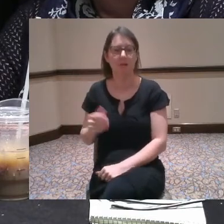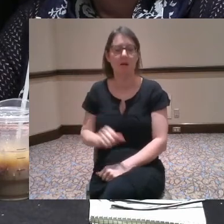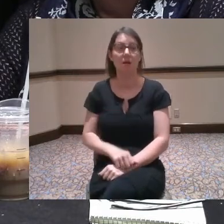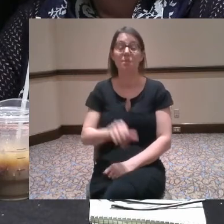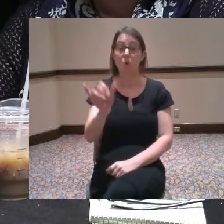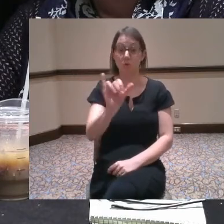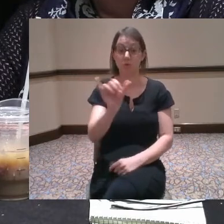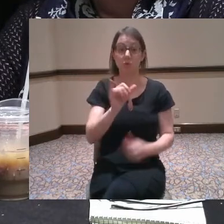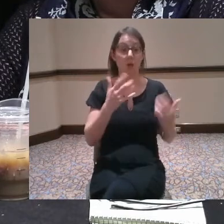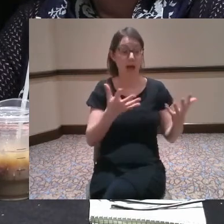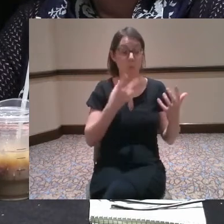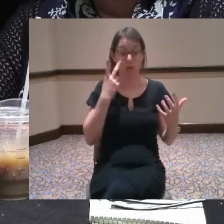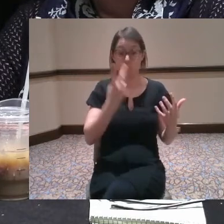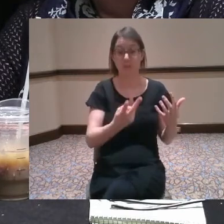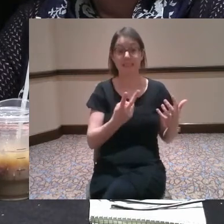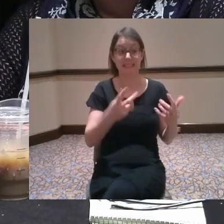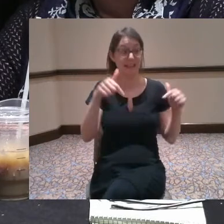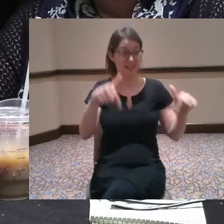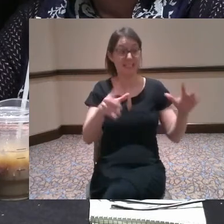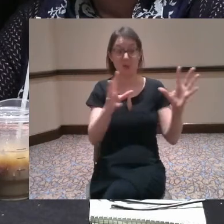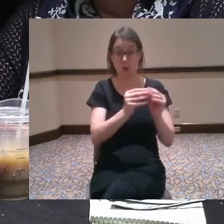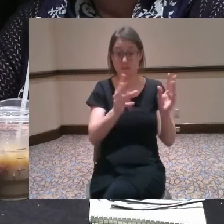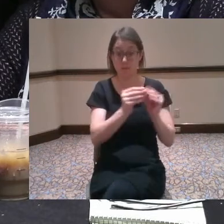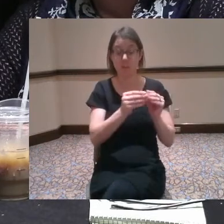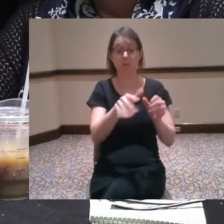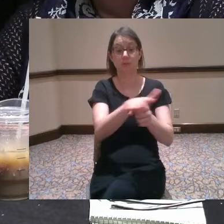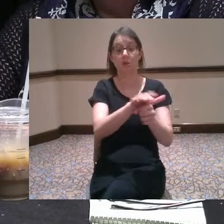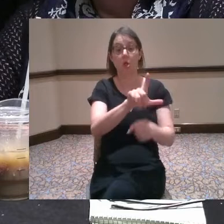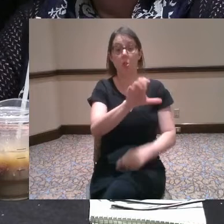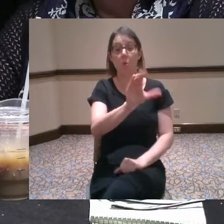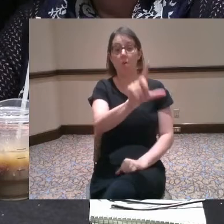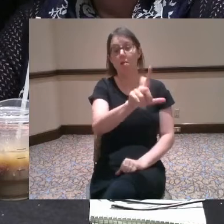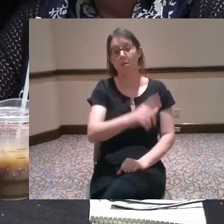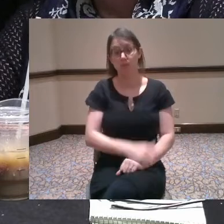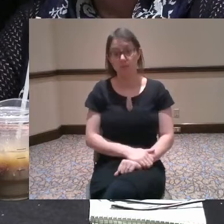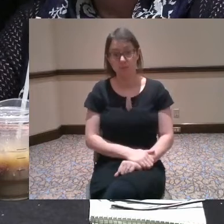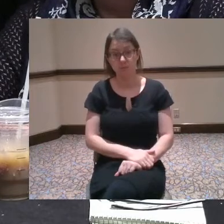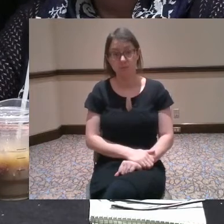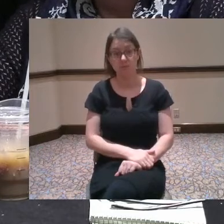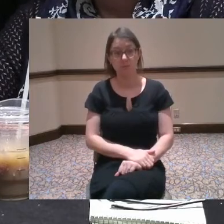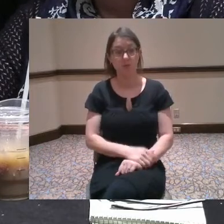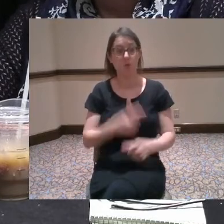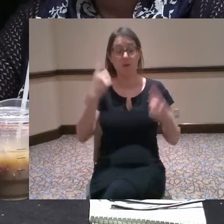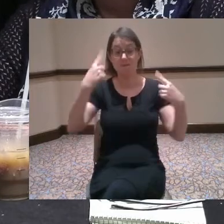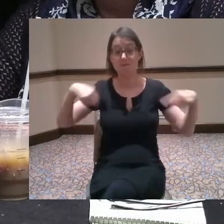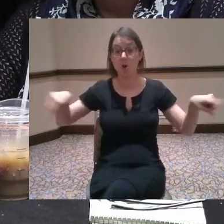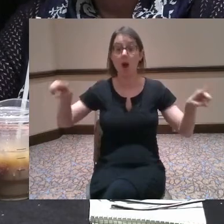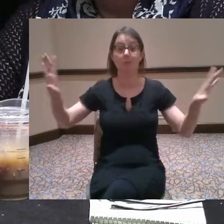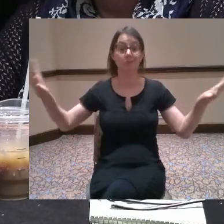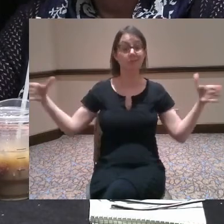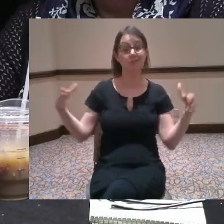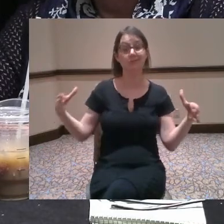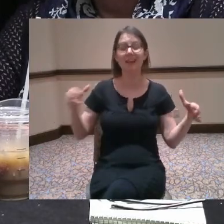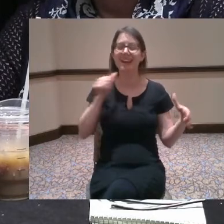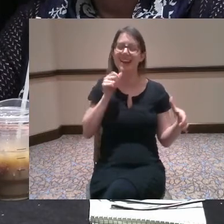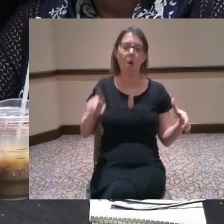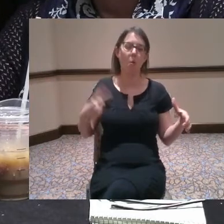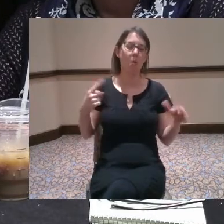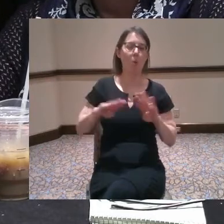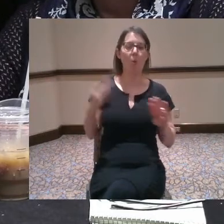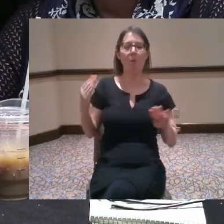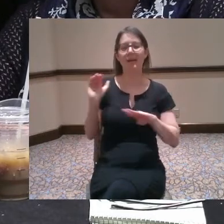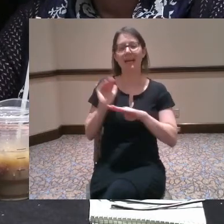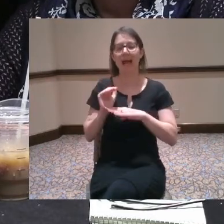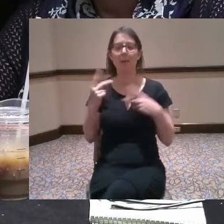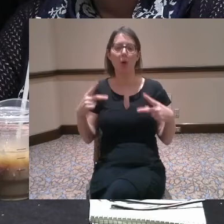Another thing I want to see is for this conference to happen locally, for us to get together and not just at opening night party and throwing back some wine